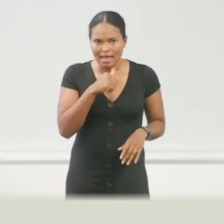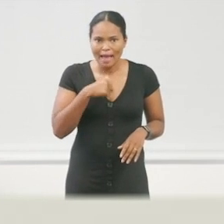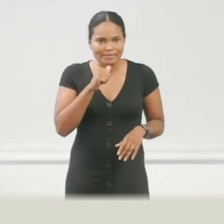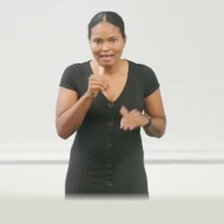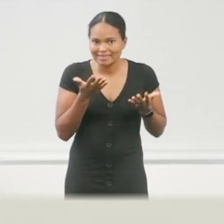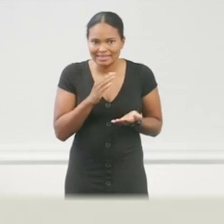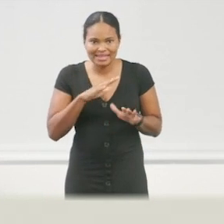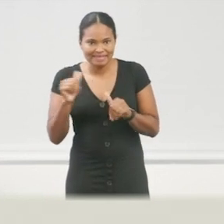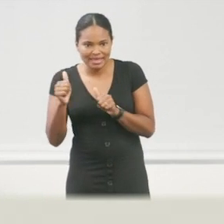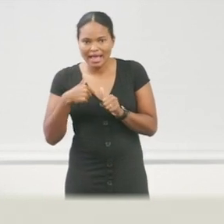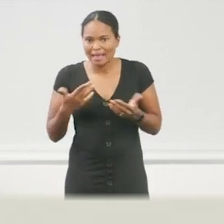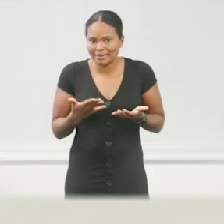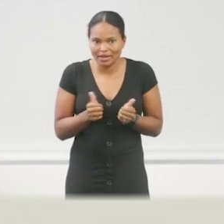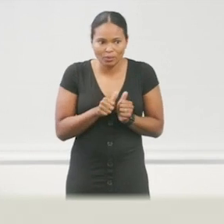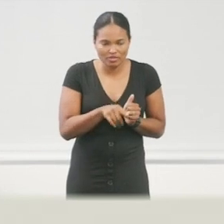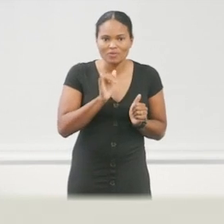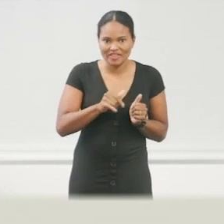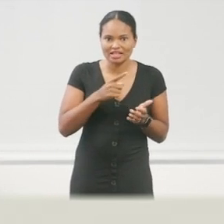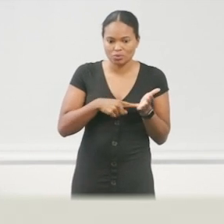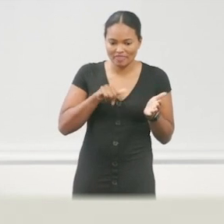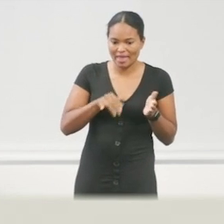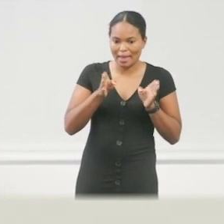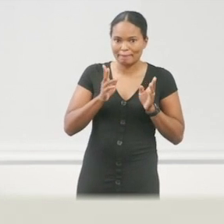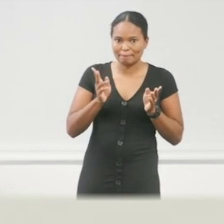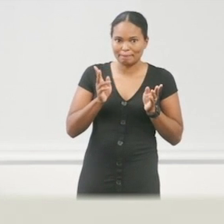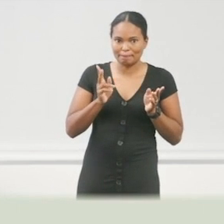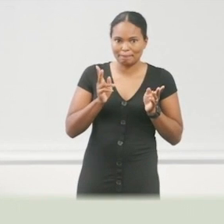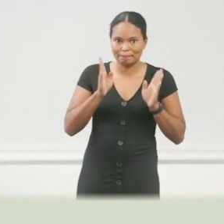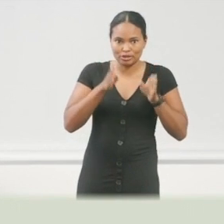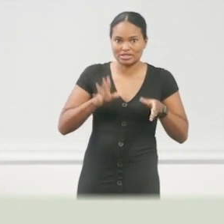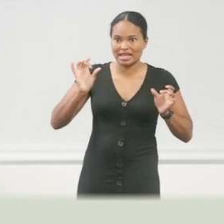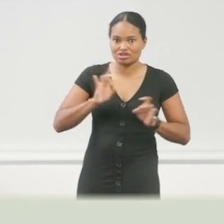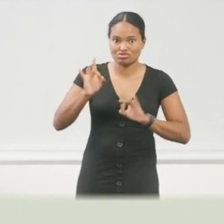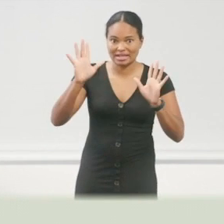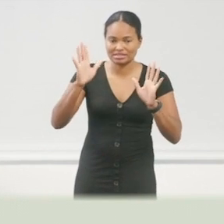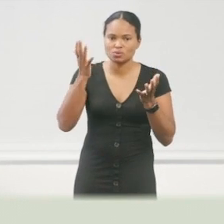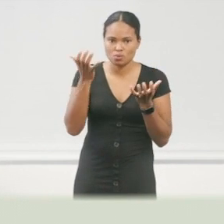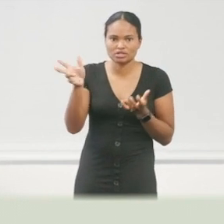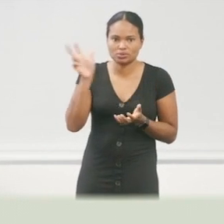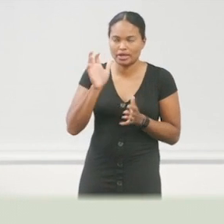leaving. That's what they want to hear. I think that's what anyone in here wants us to hear.